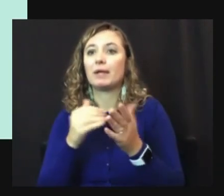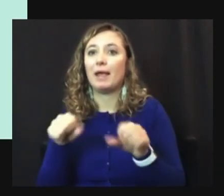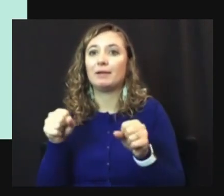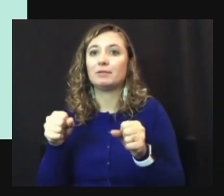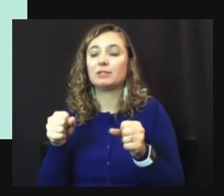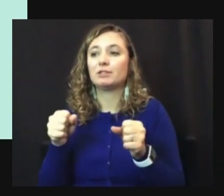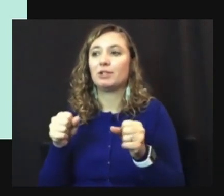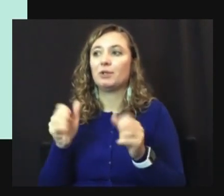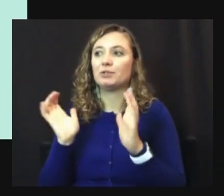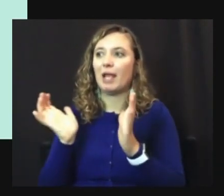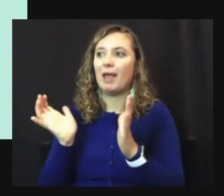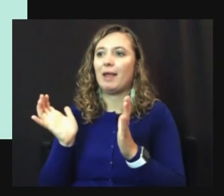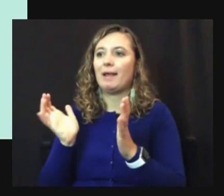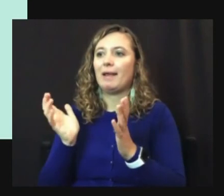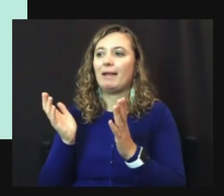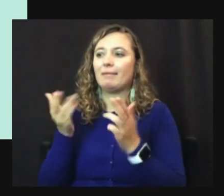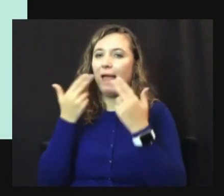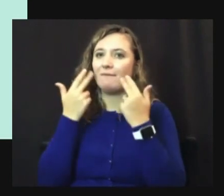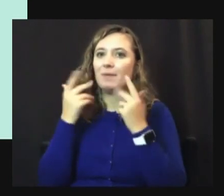gym.